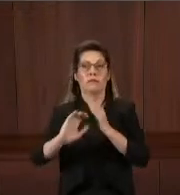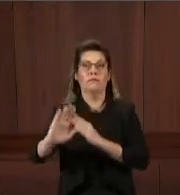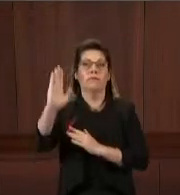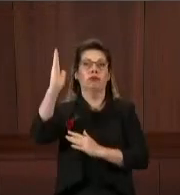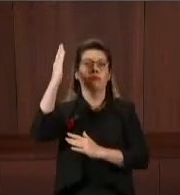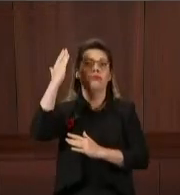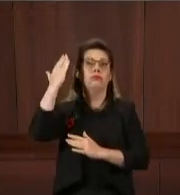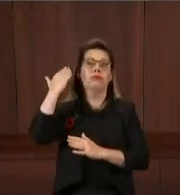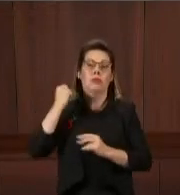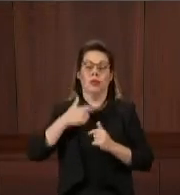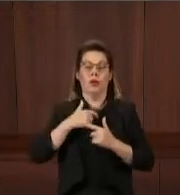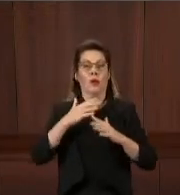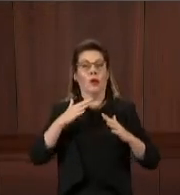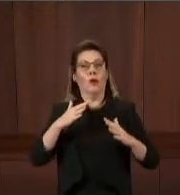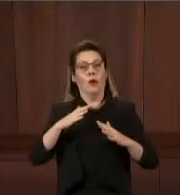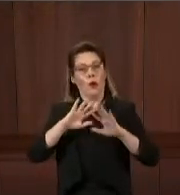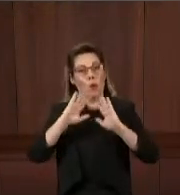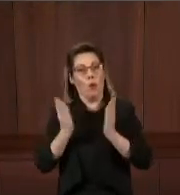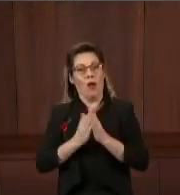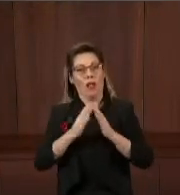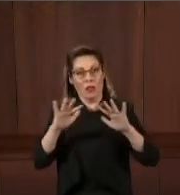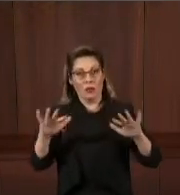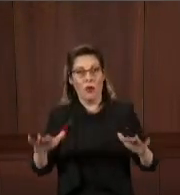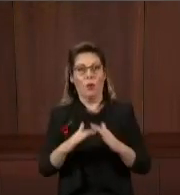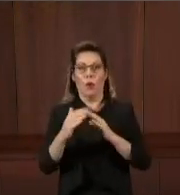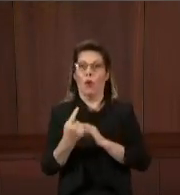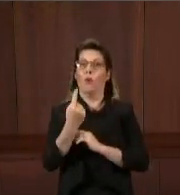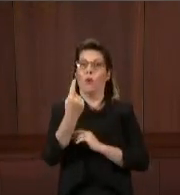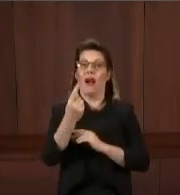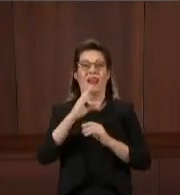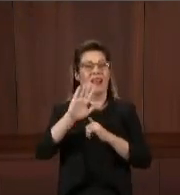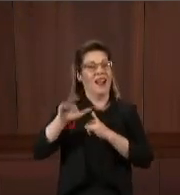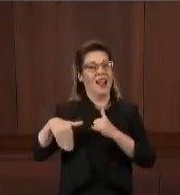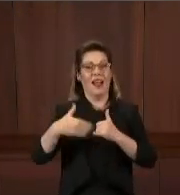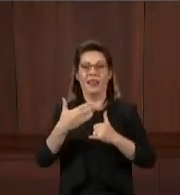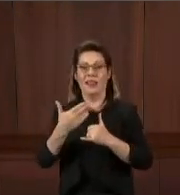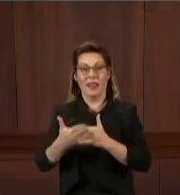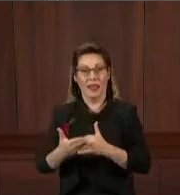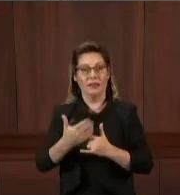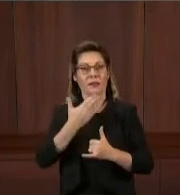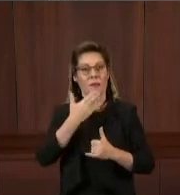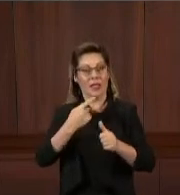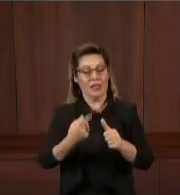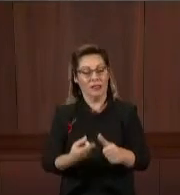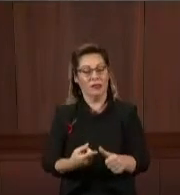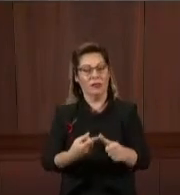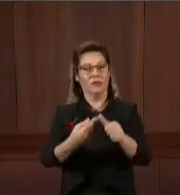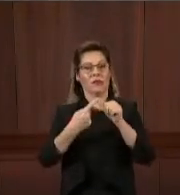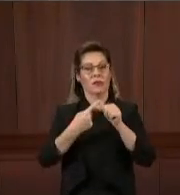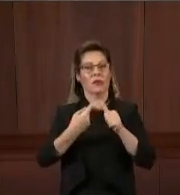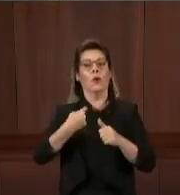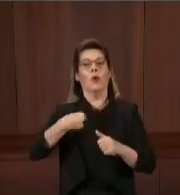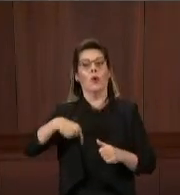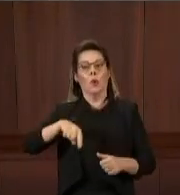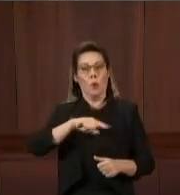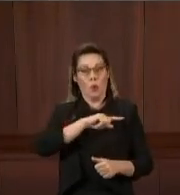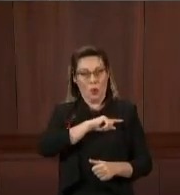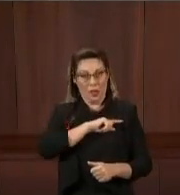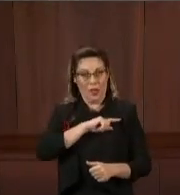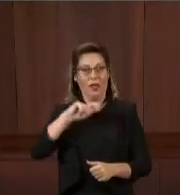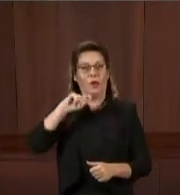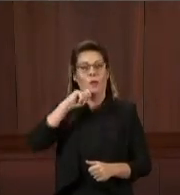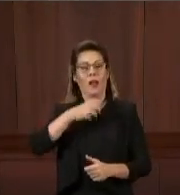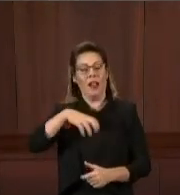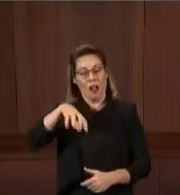War I. At the end of the ode, we invite you to repeat the words, "We will remember them,"